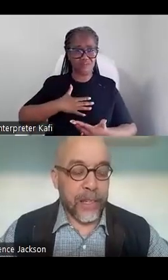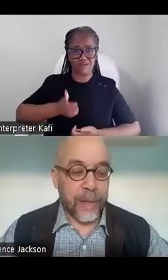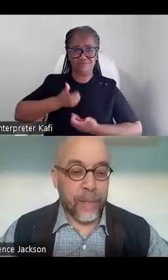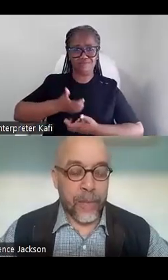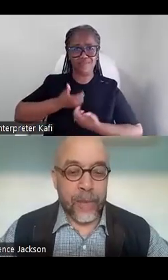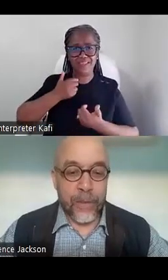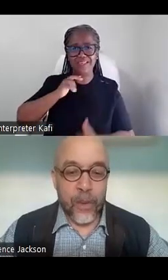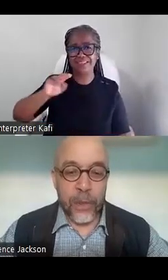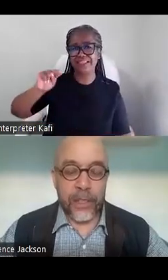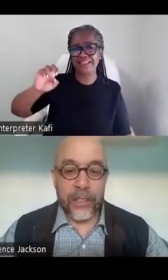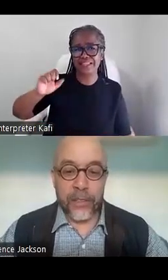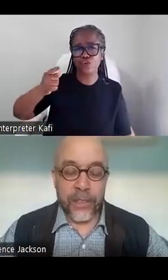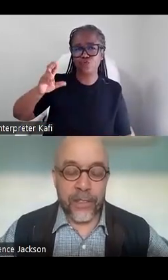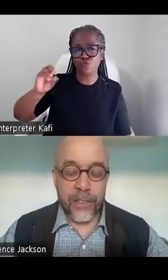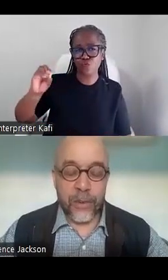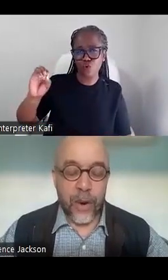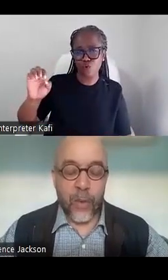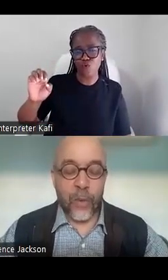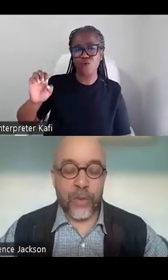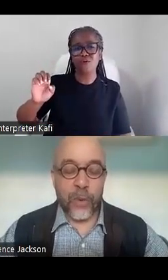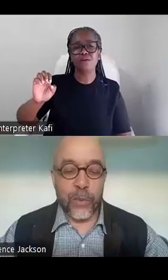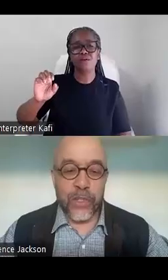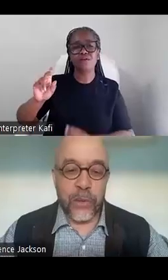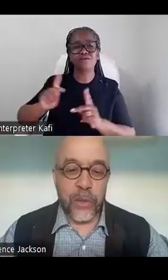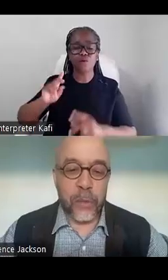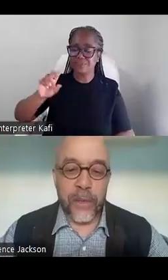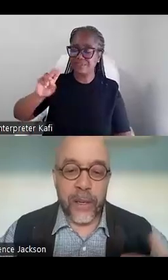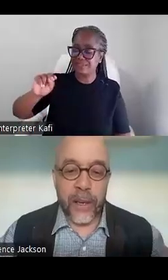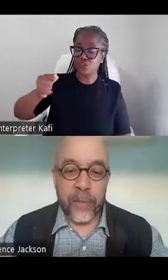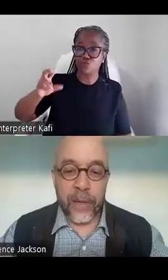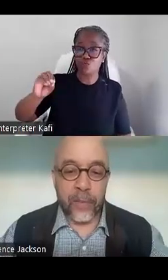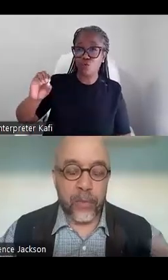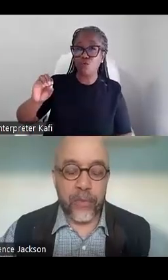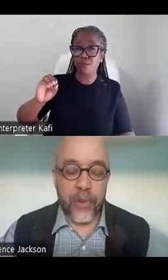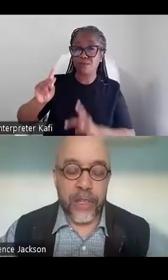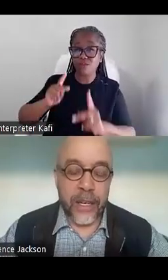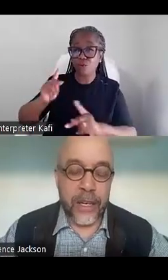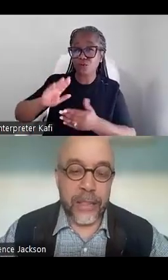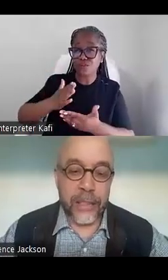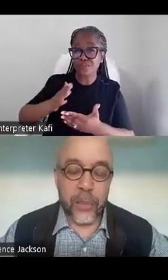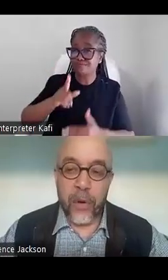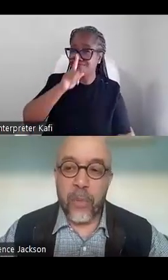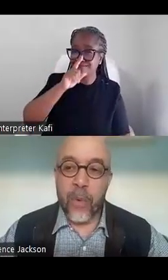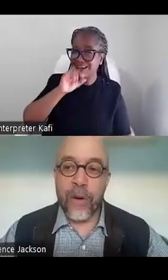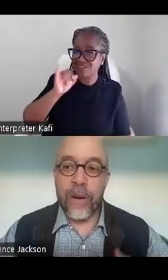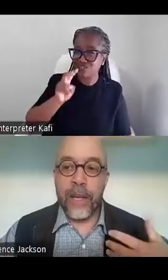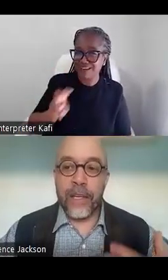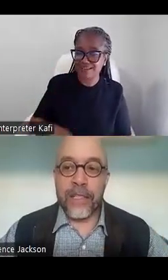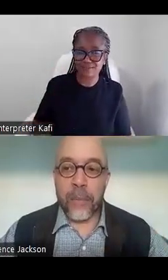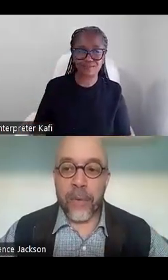about nomenclature and, what was this term going to be? My friend and colleague Jamal